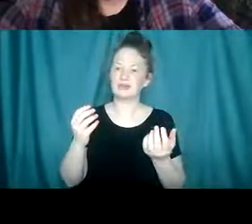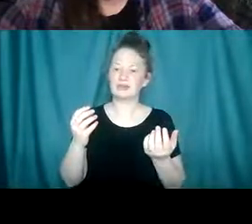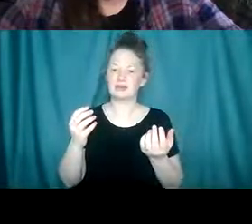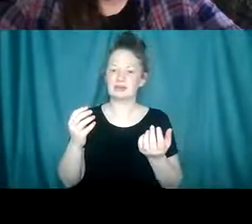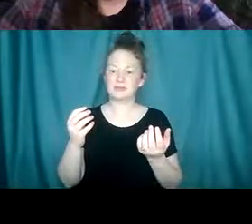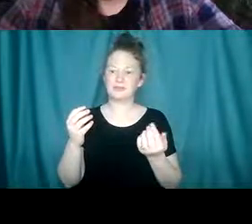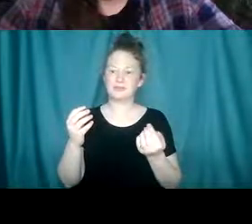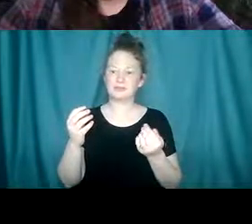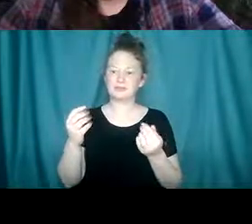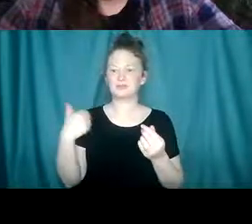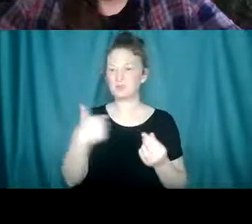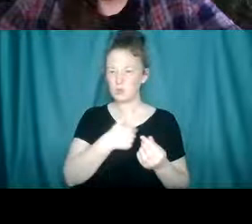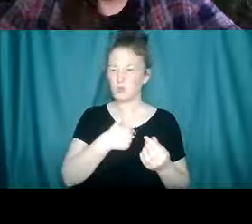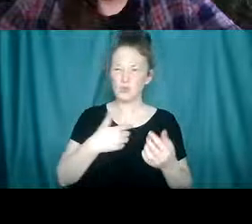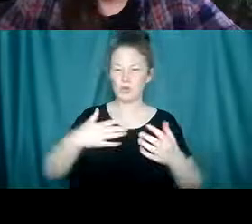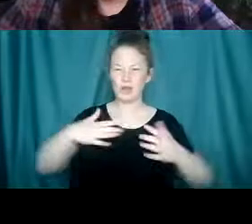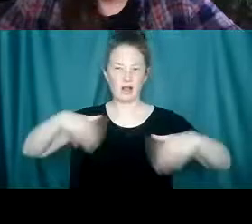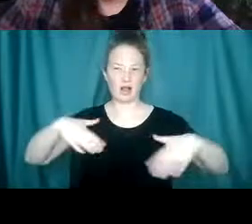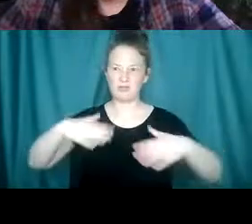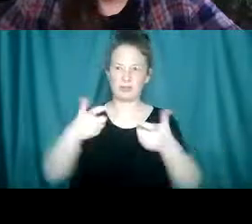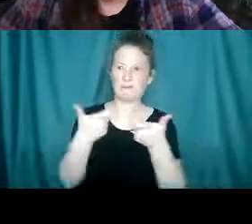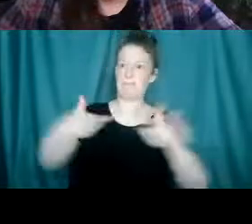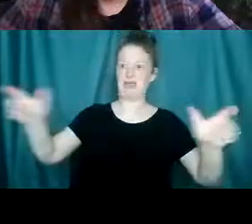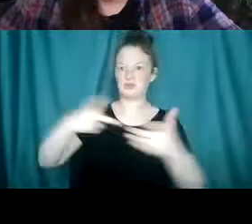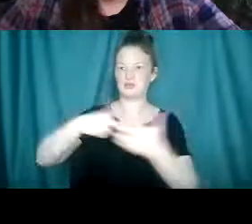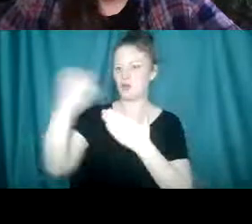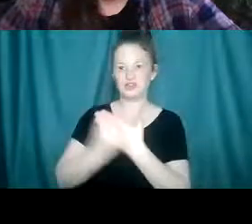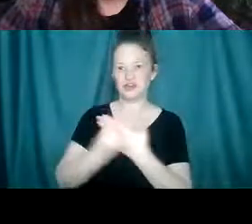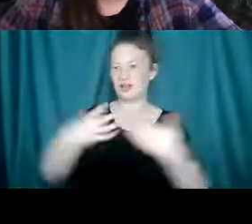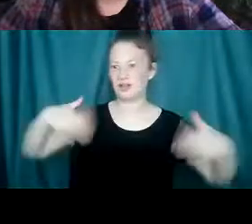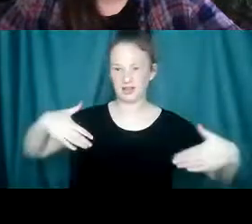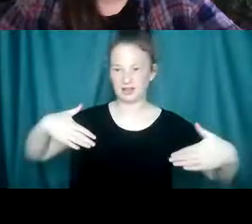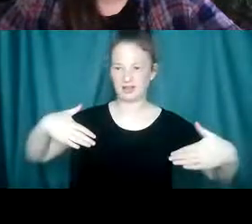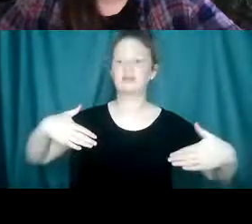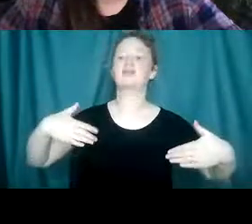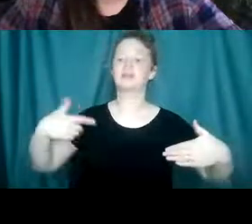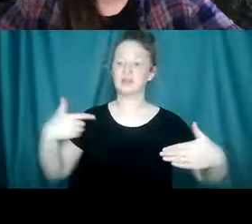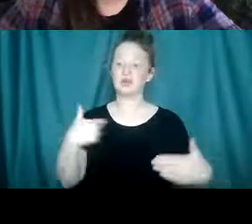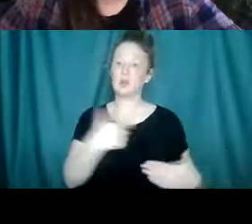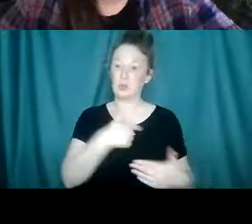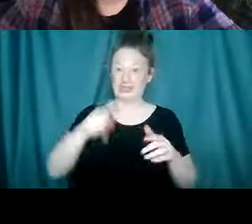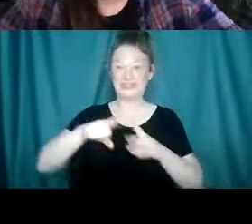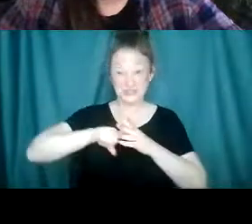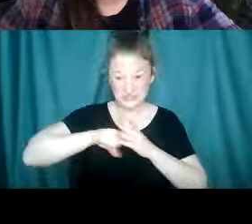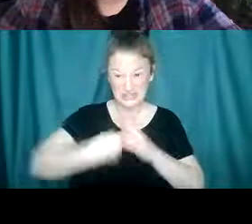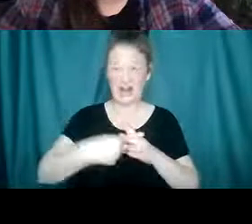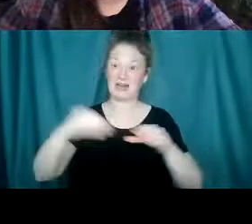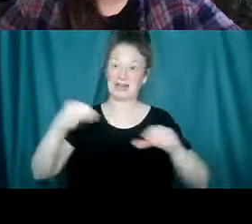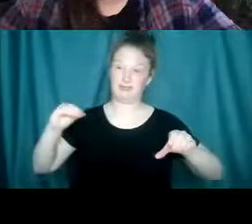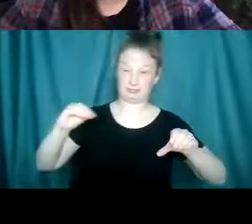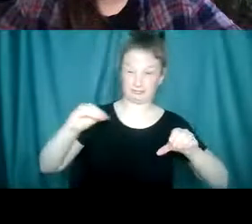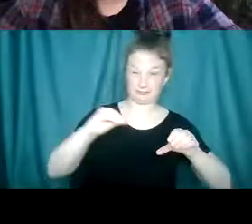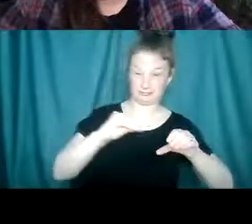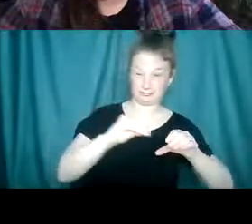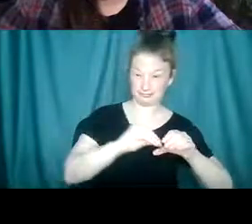take more carbon dioxide. And what we really need to do is to start injecting. And then that's when we can